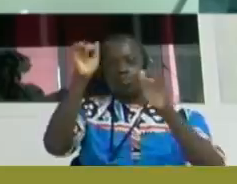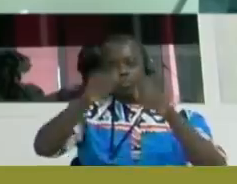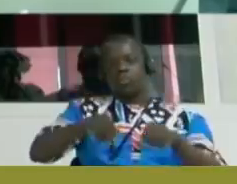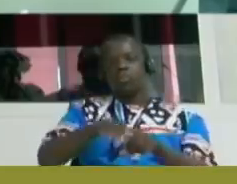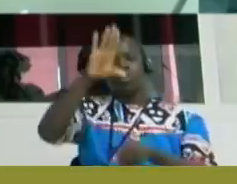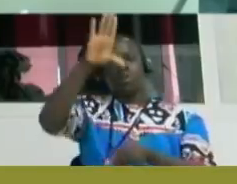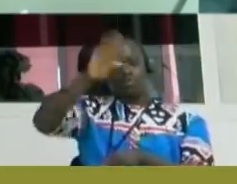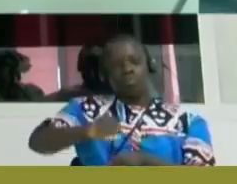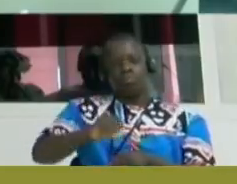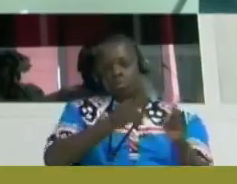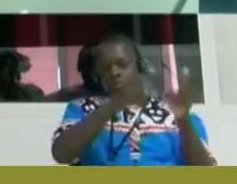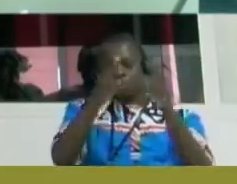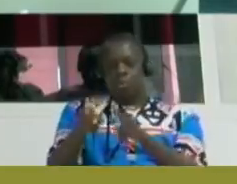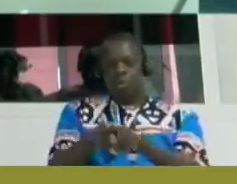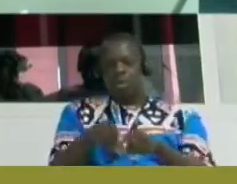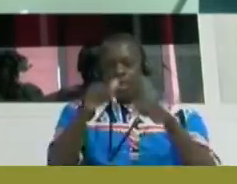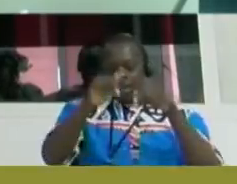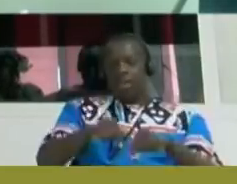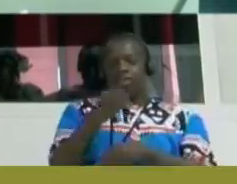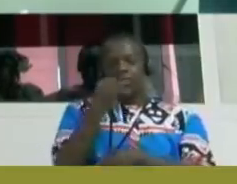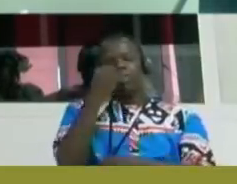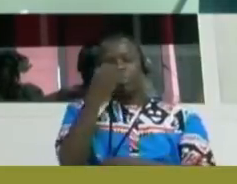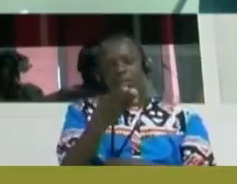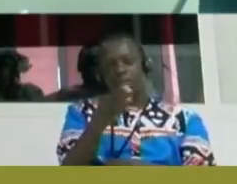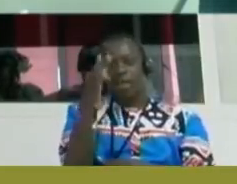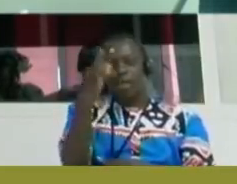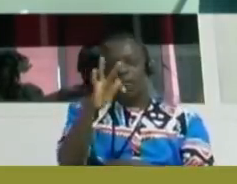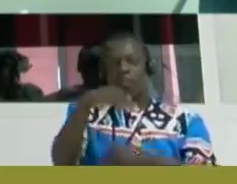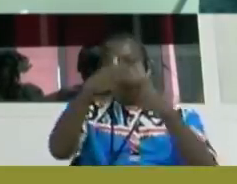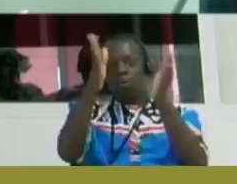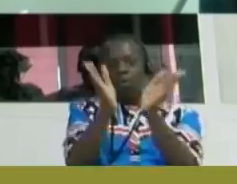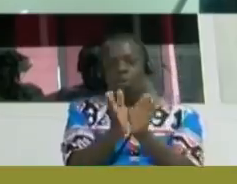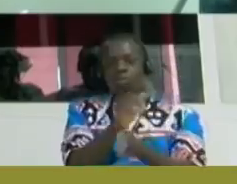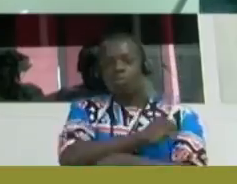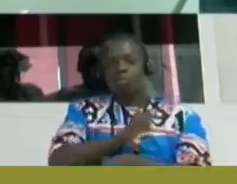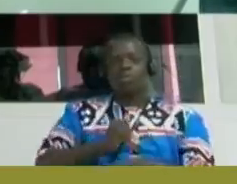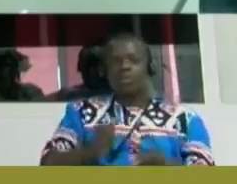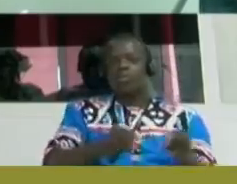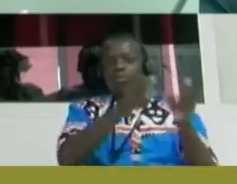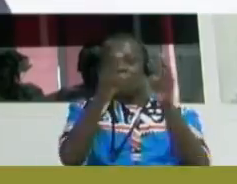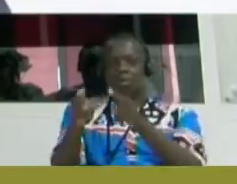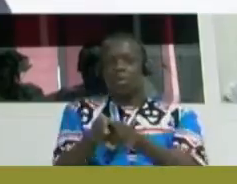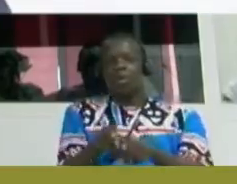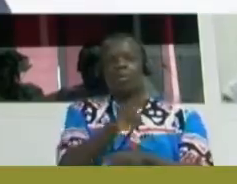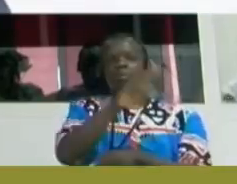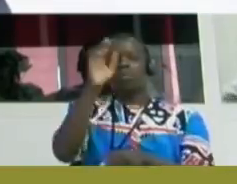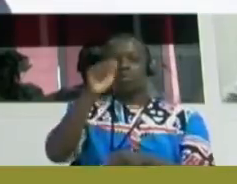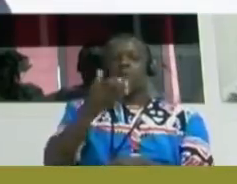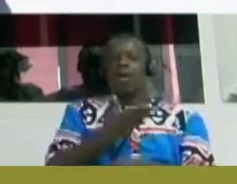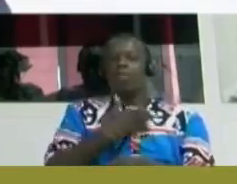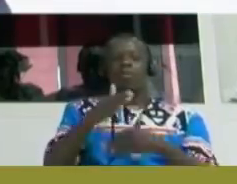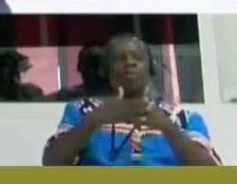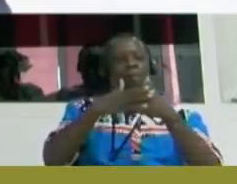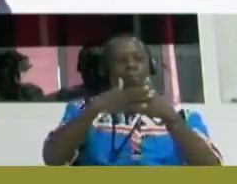did shoot. Here I would say, if all of us have fired, there would have been a lot of casualty. None of them